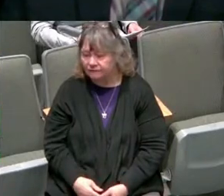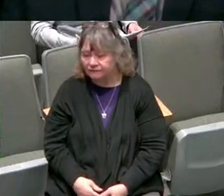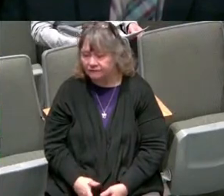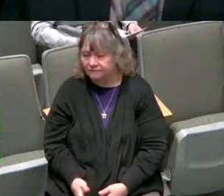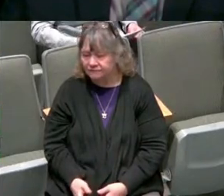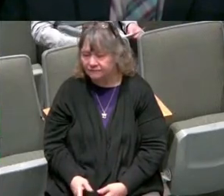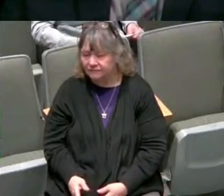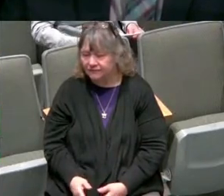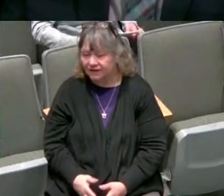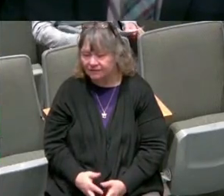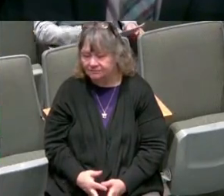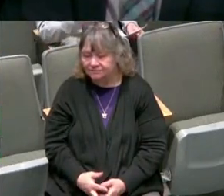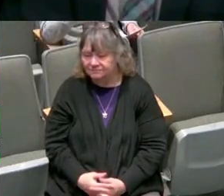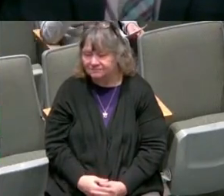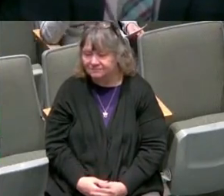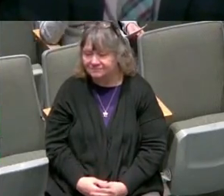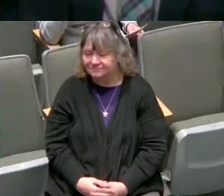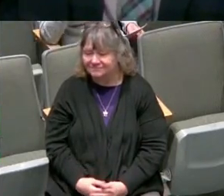okay